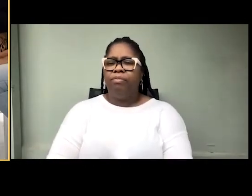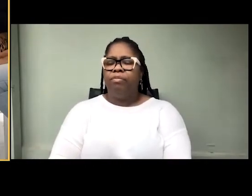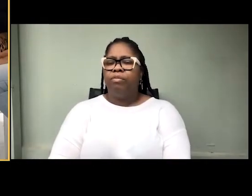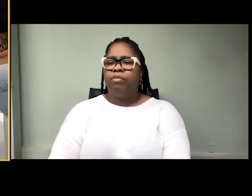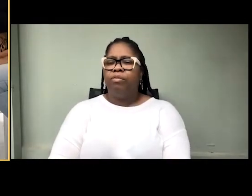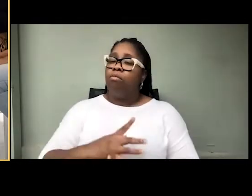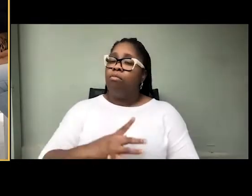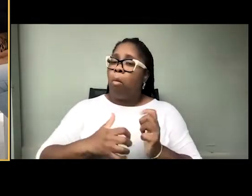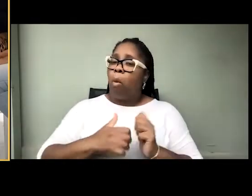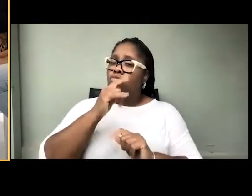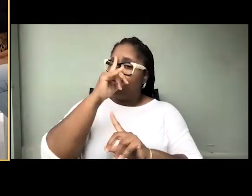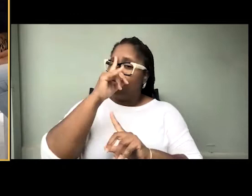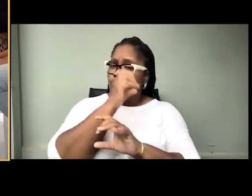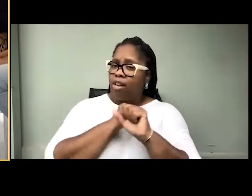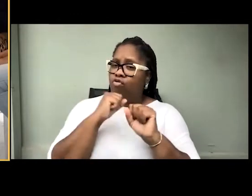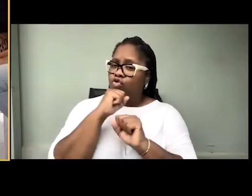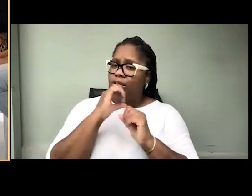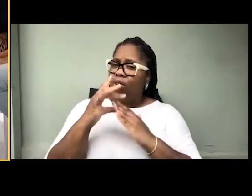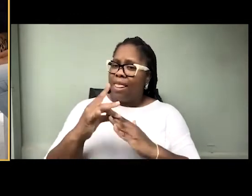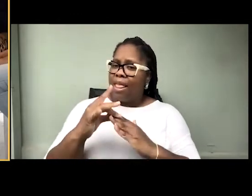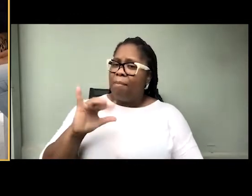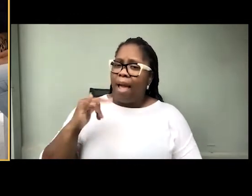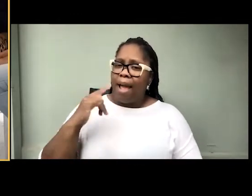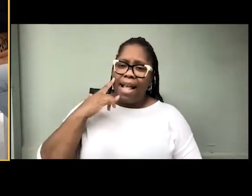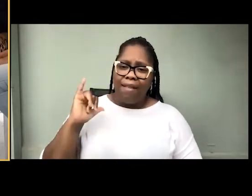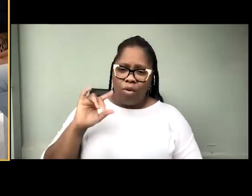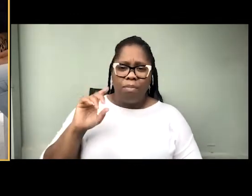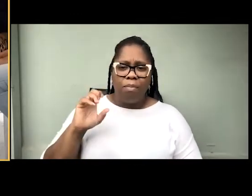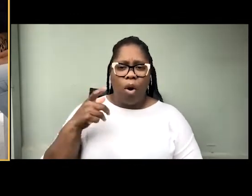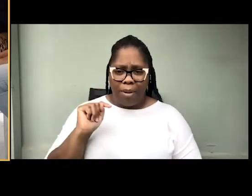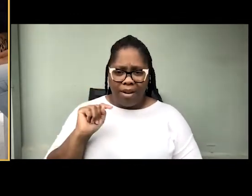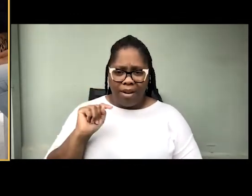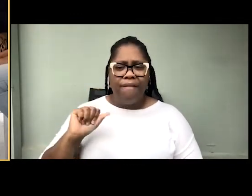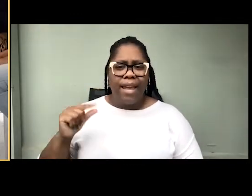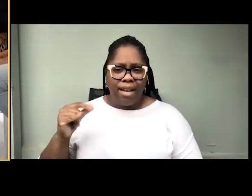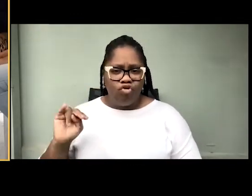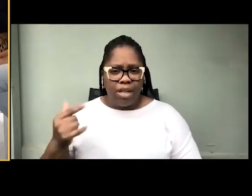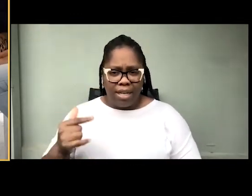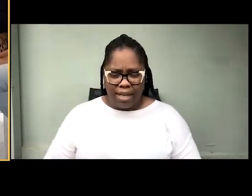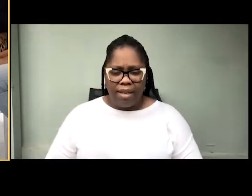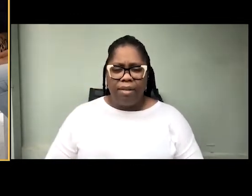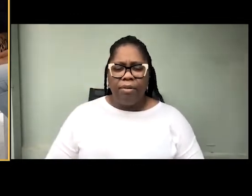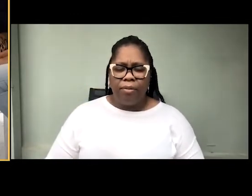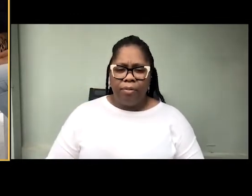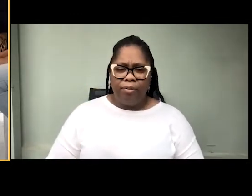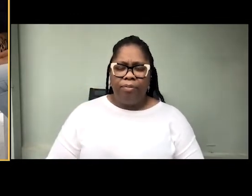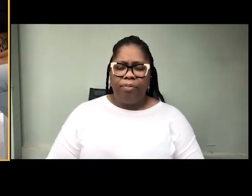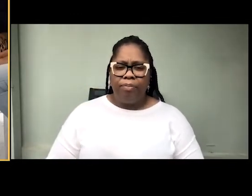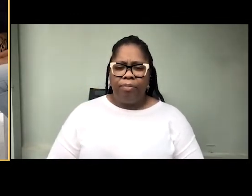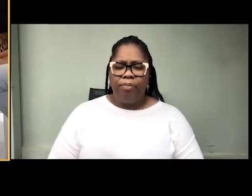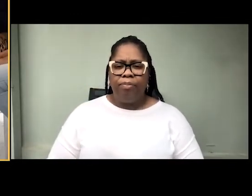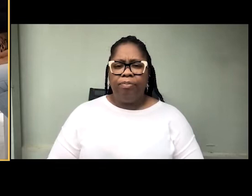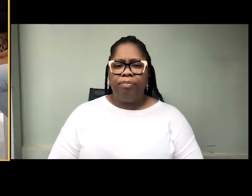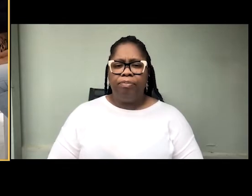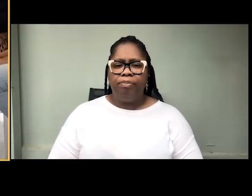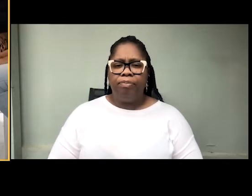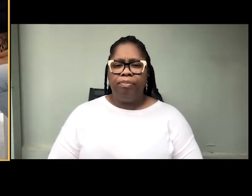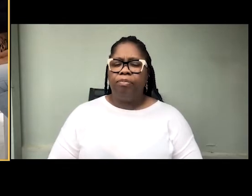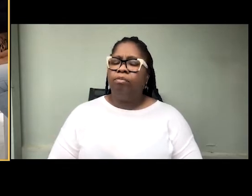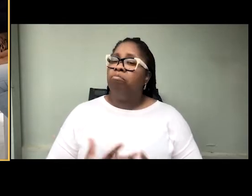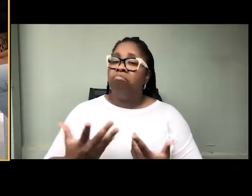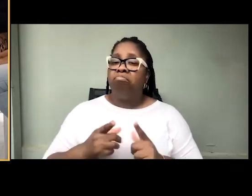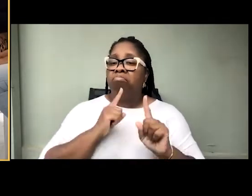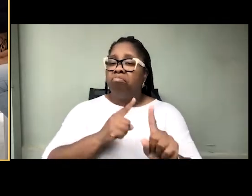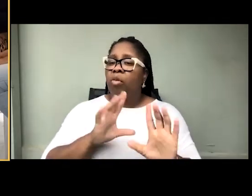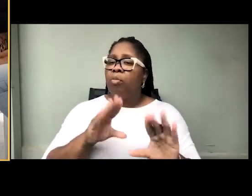most of these strategies are actually led by the California Department of Aging. It's really to provide like